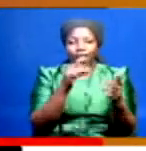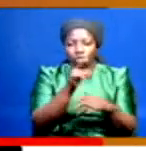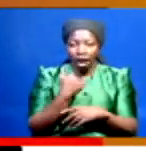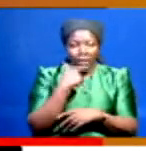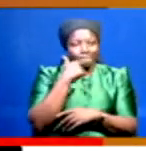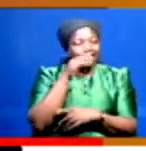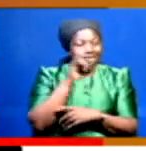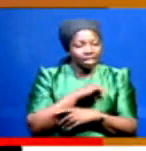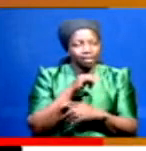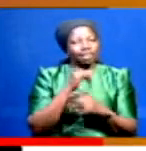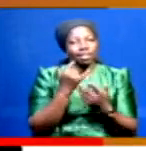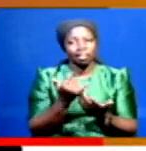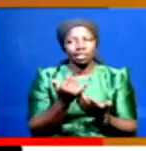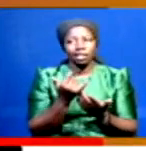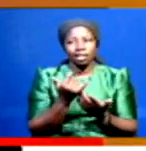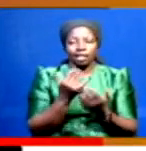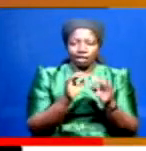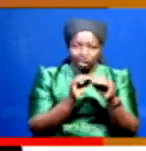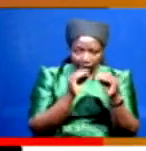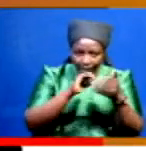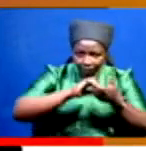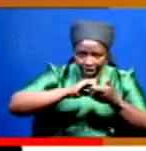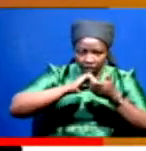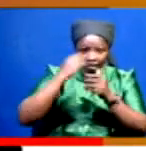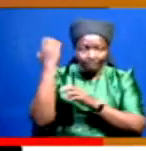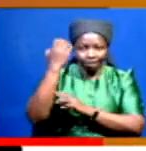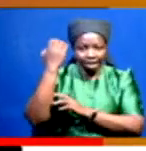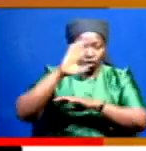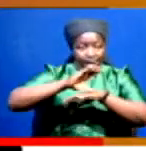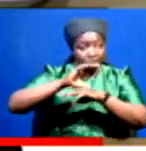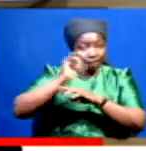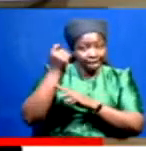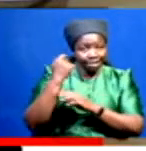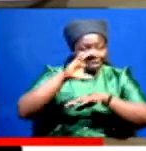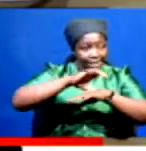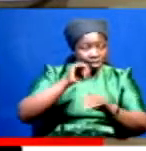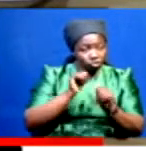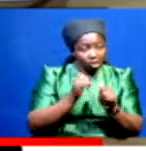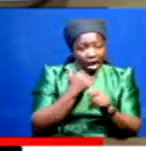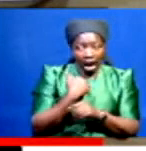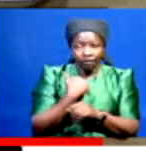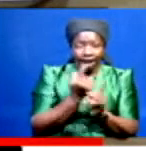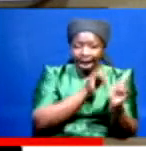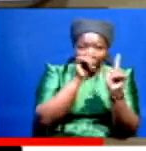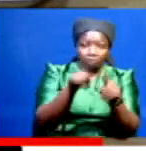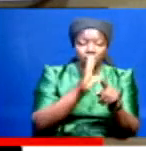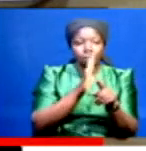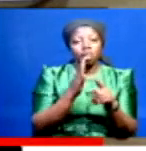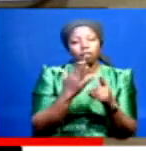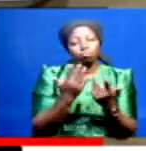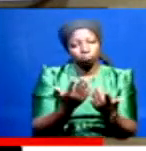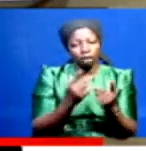like the Federation of Evangelical Churches of Kenya, the churches that have come out to be either sects or have